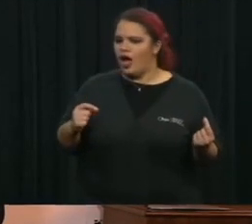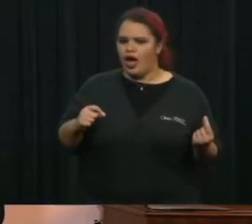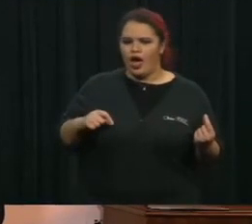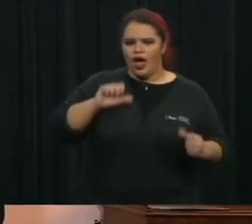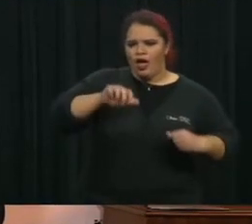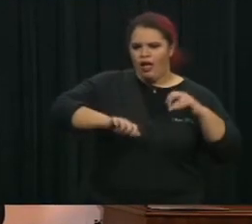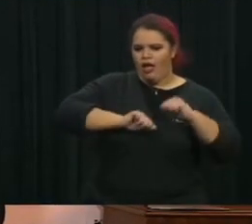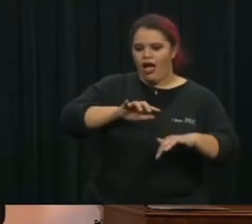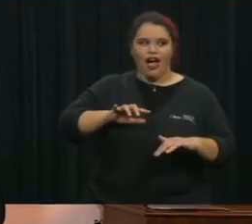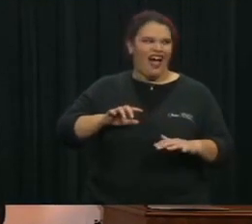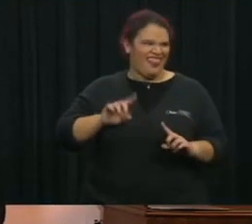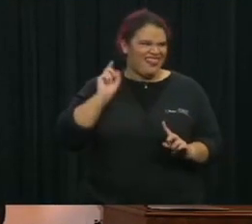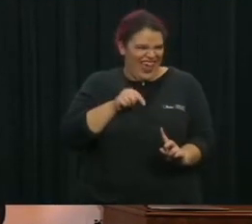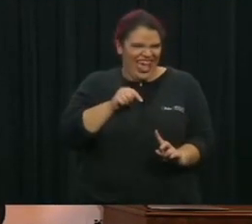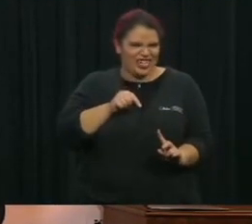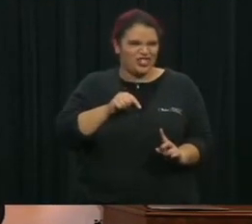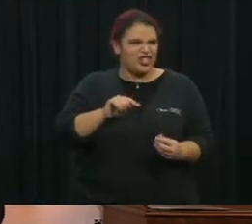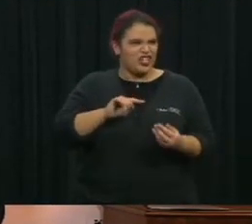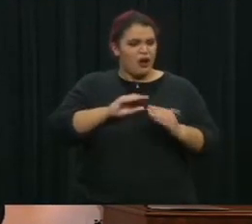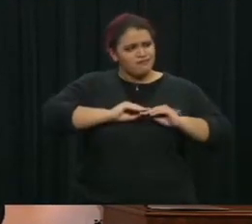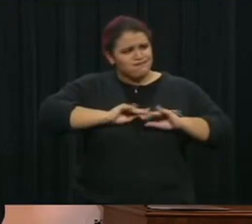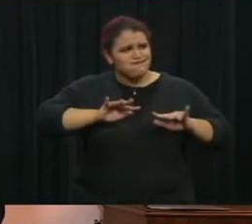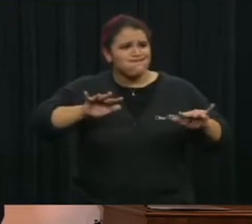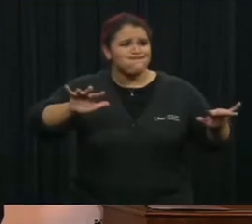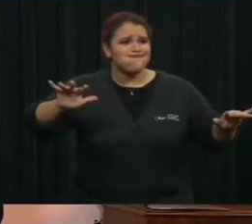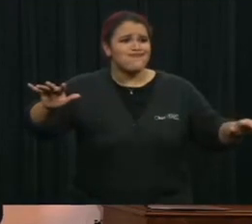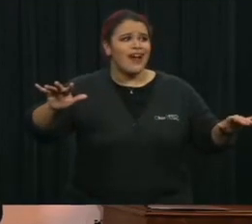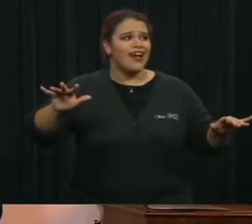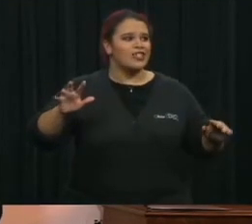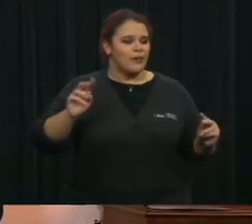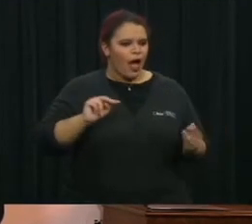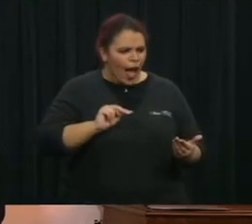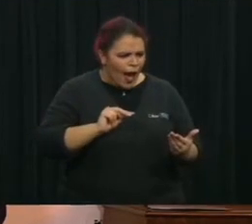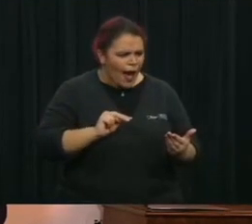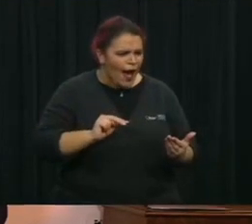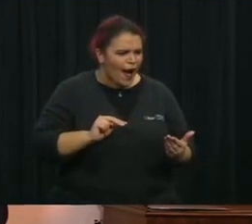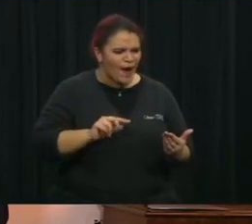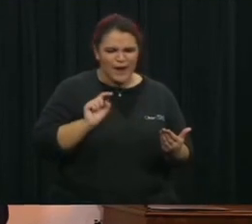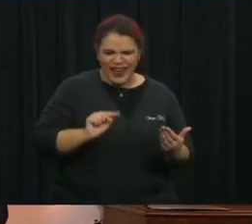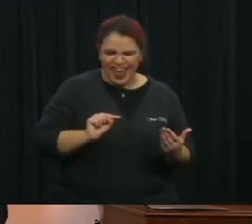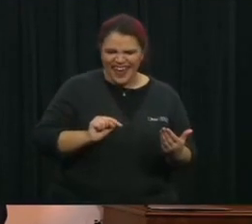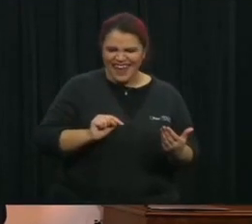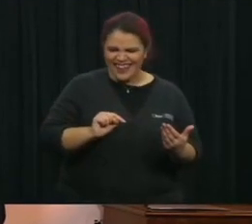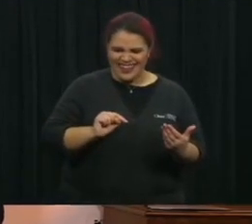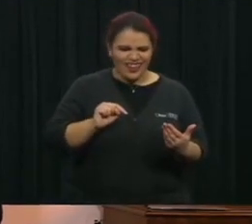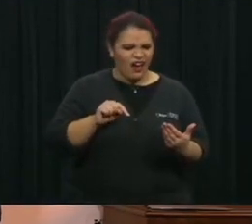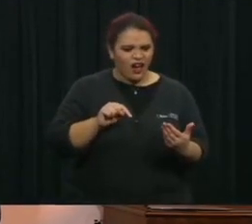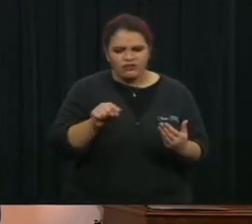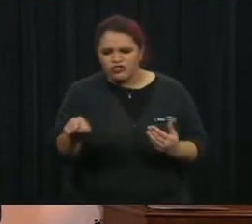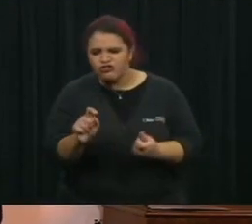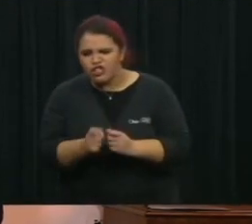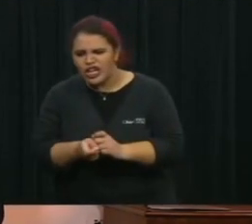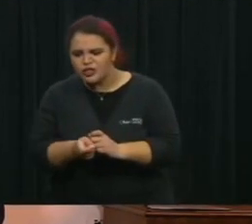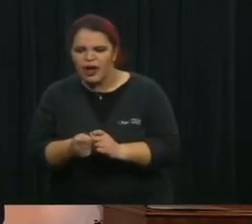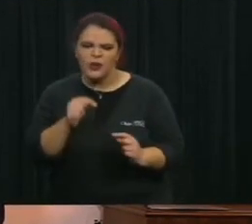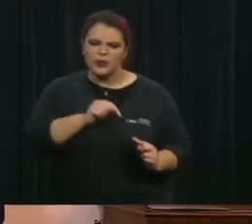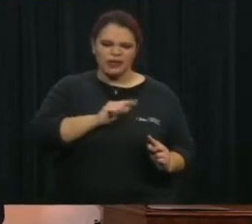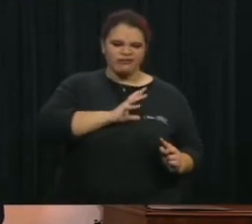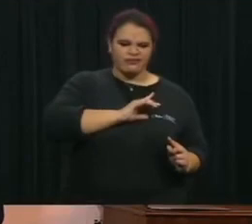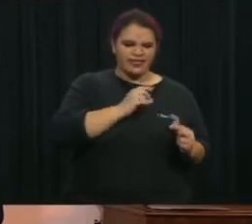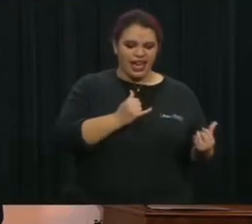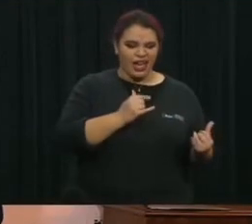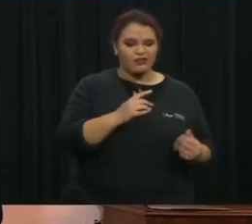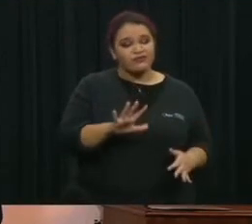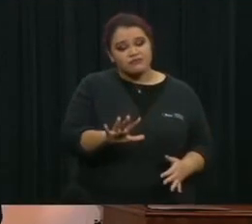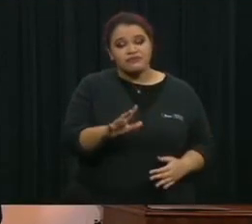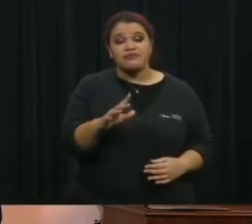that helping each other with ideas of what's changing and what's good in our life, or maybe what we're waking up to. I remember